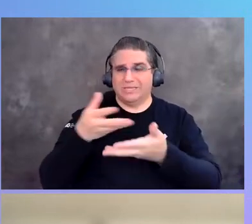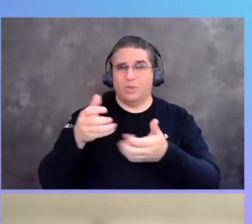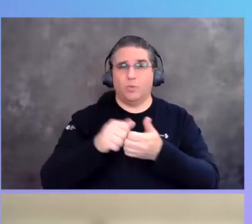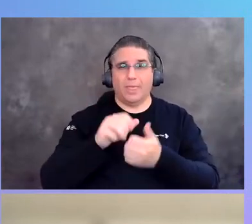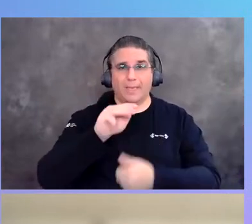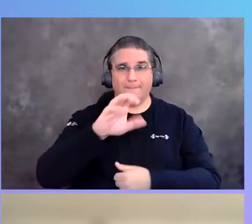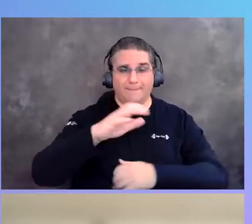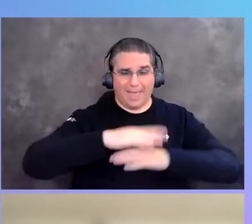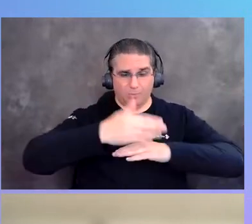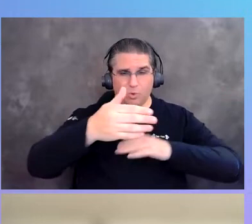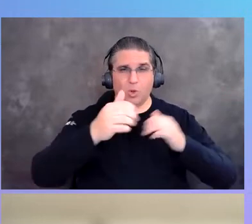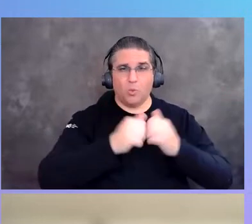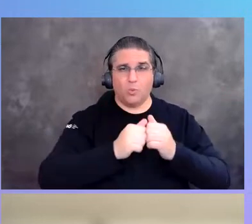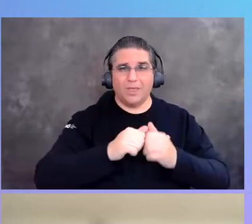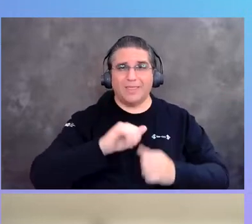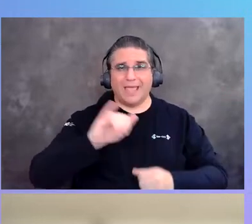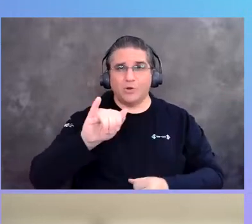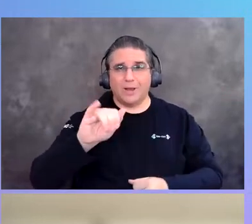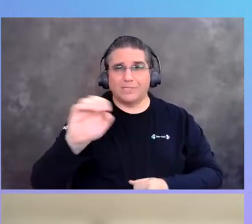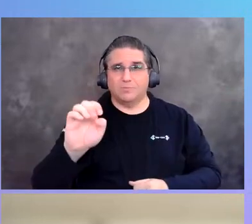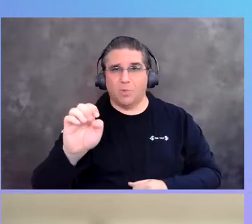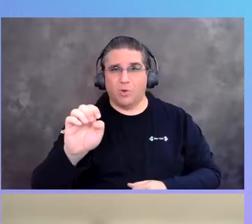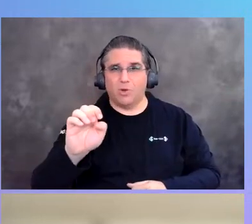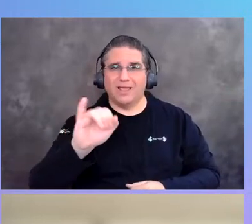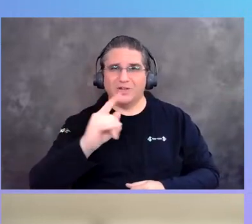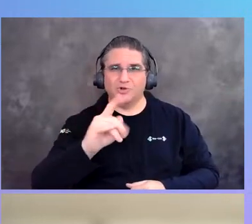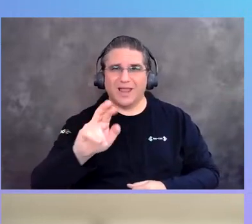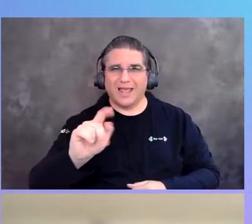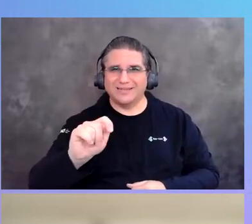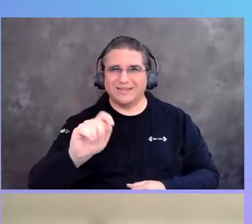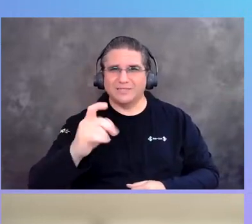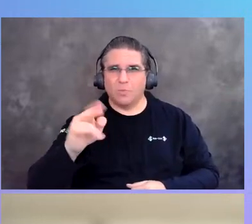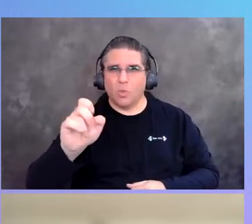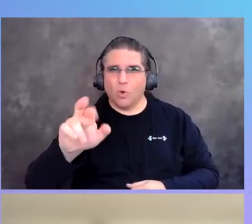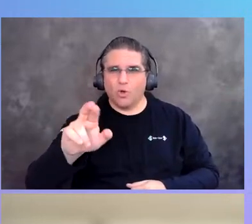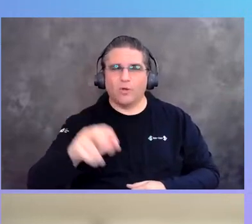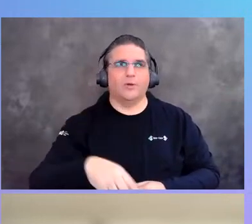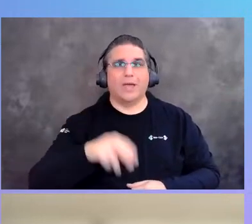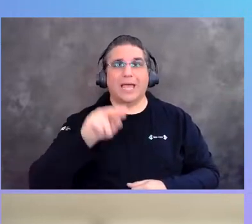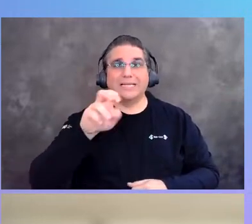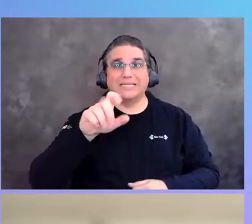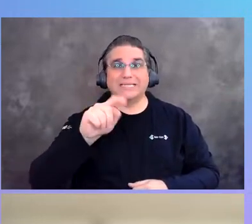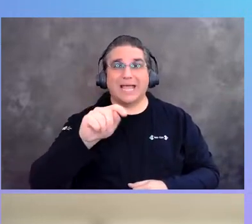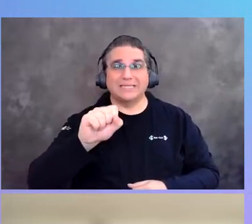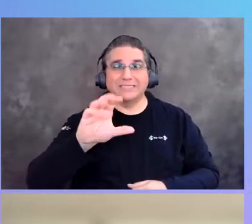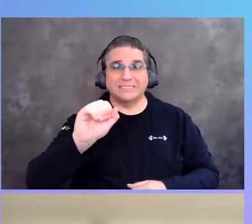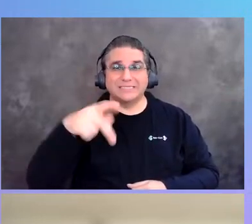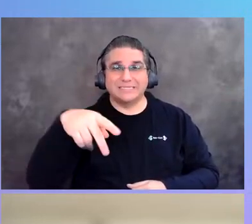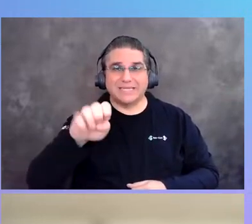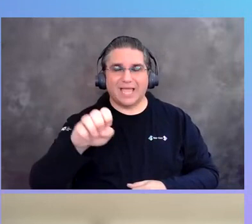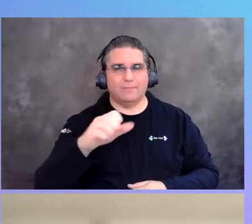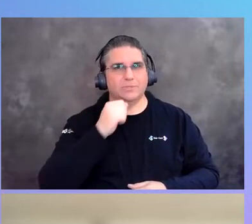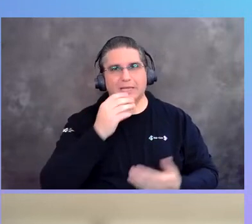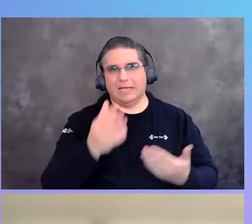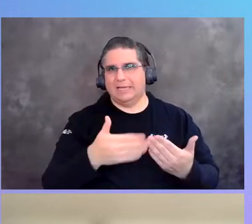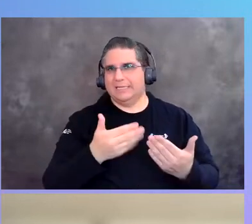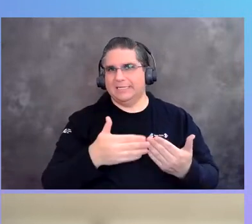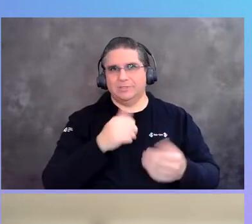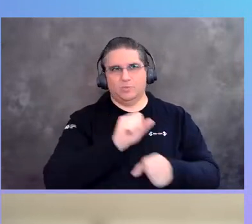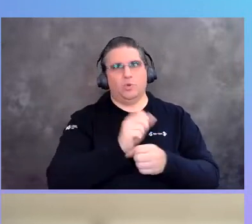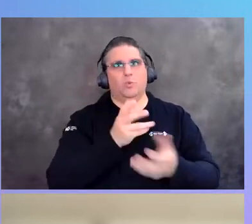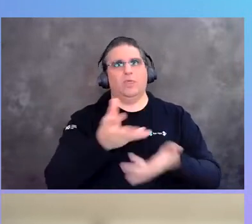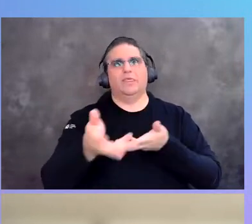Early versions of Netscape were not easy to play around with. And you had to, I remember going to launch a rather